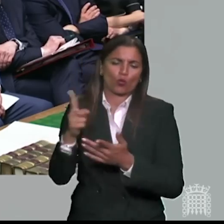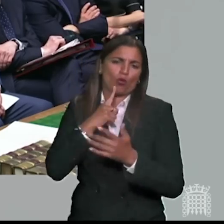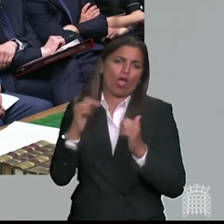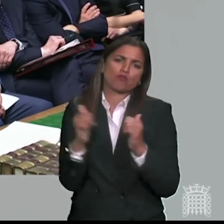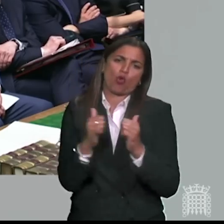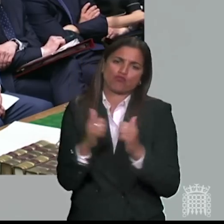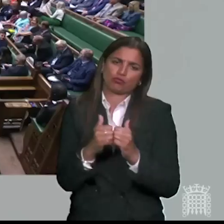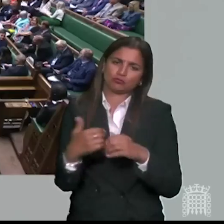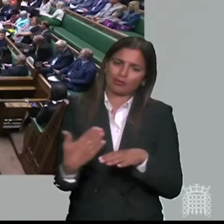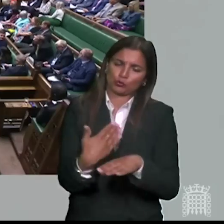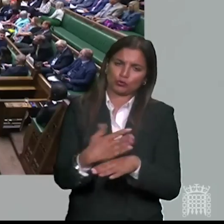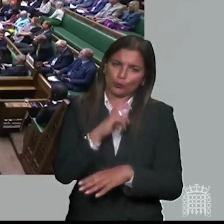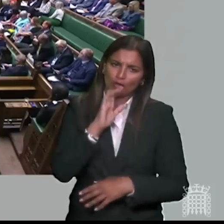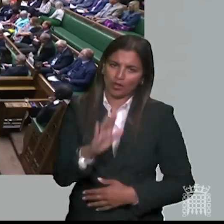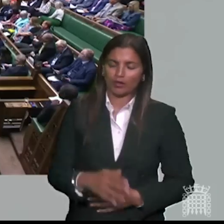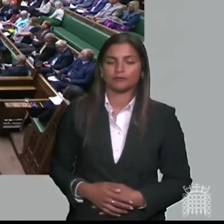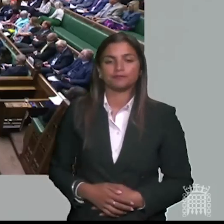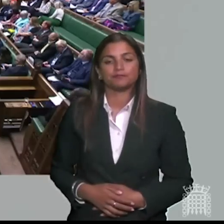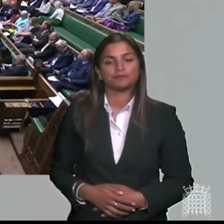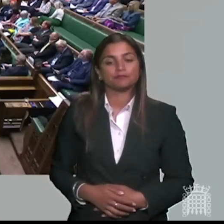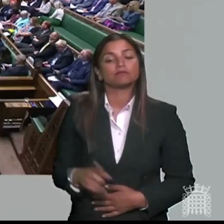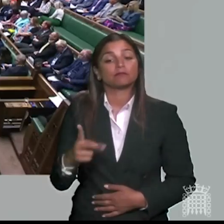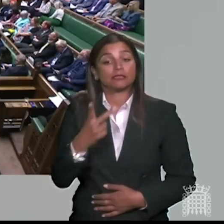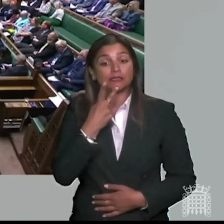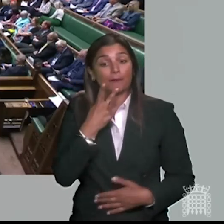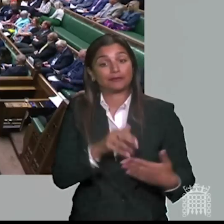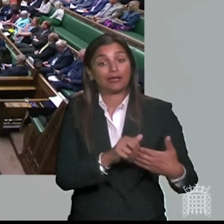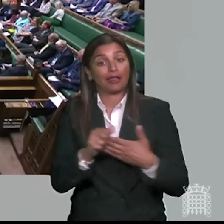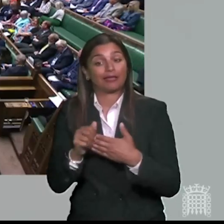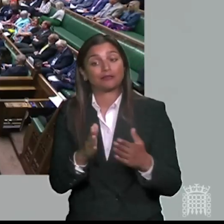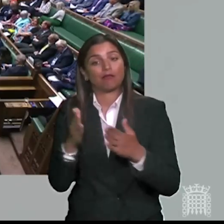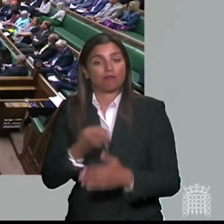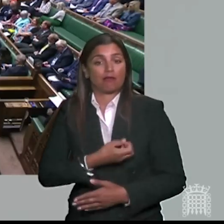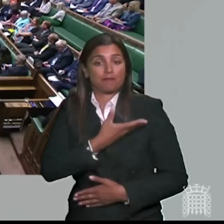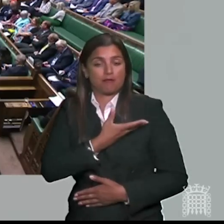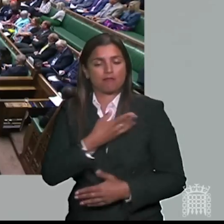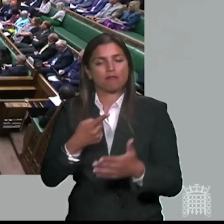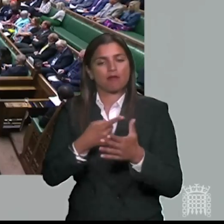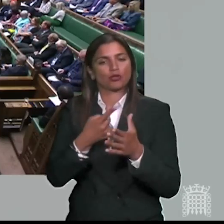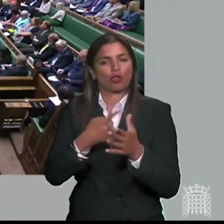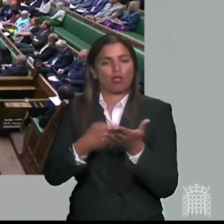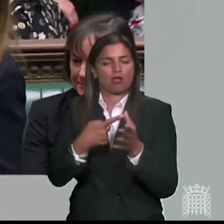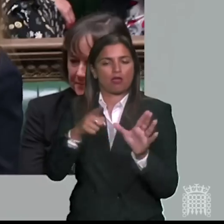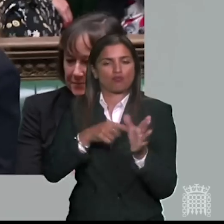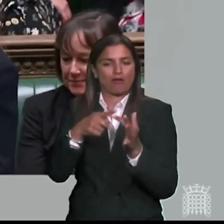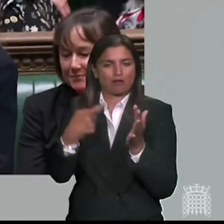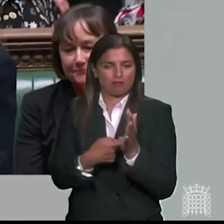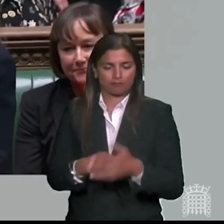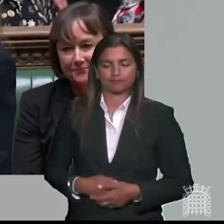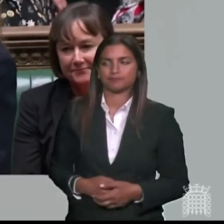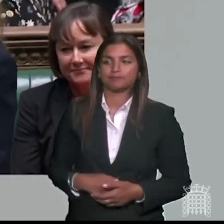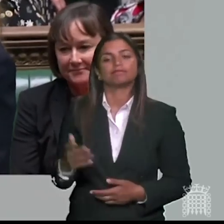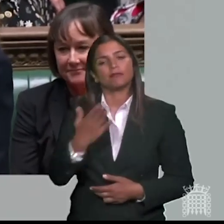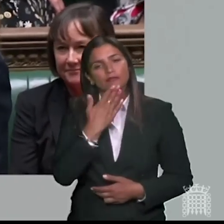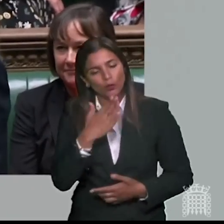action. I now come to the Deputy Leader of the Opposition, Angela Rayner. Thank you, Mr. Speaker,